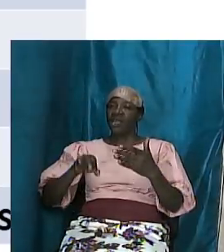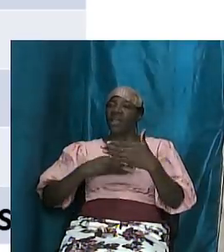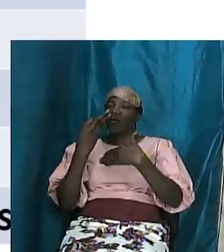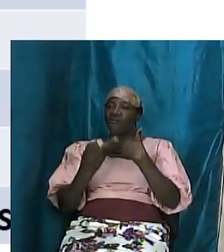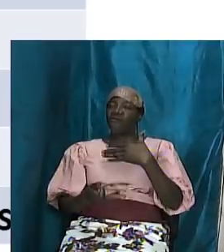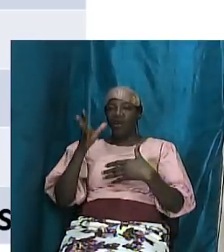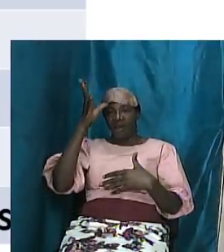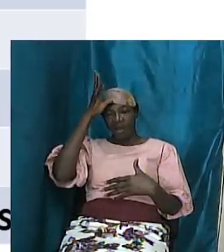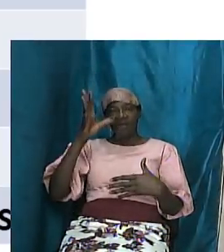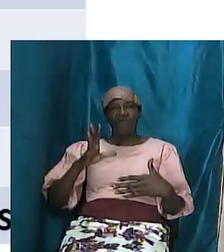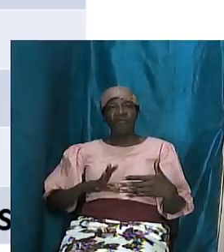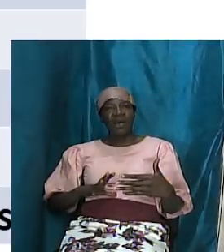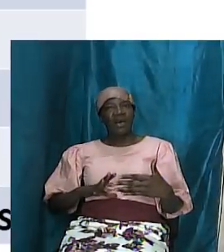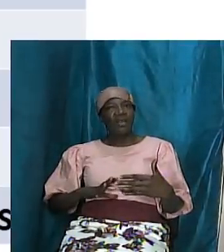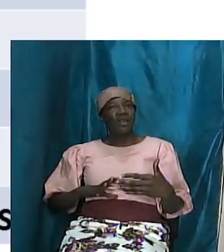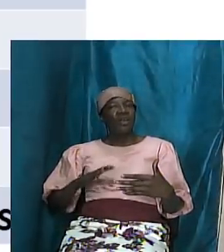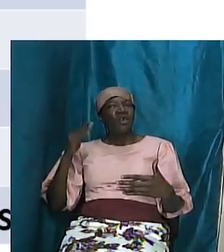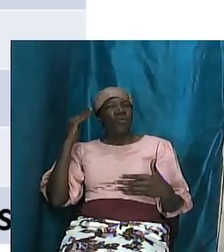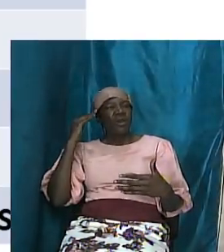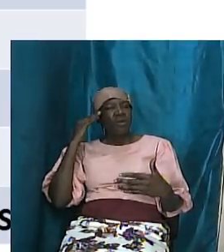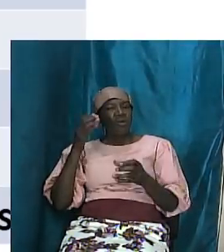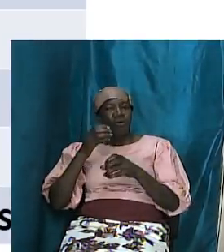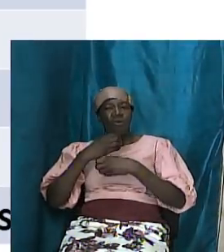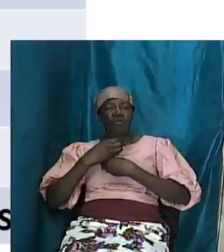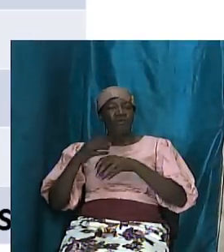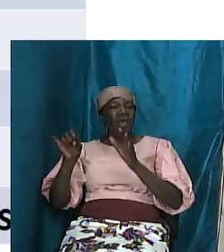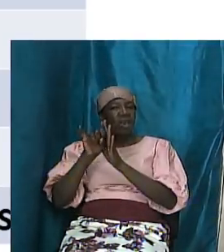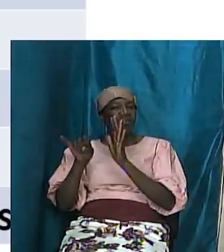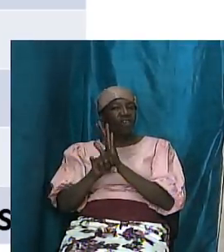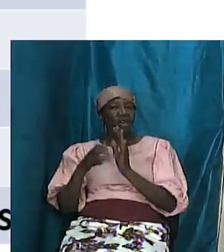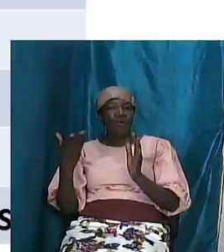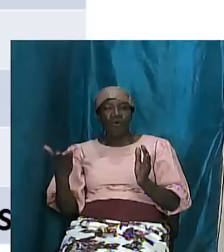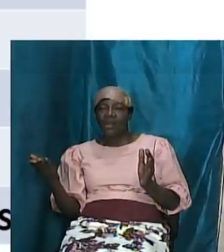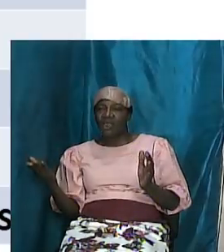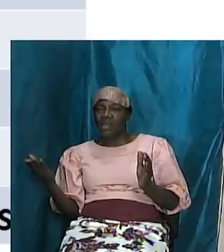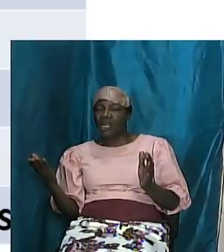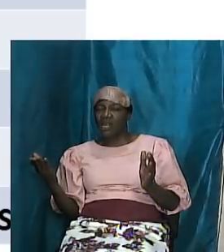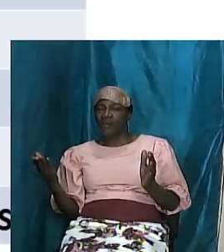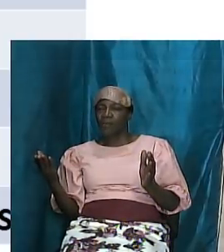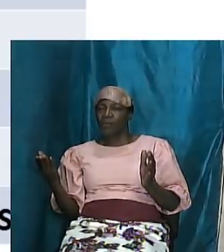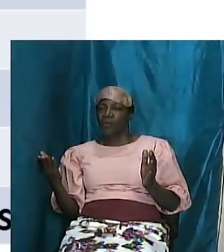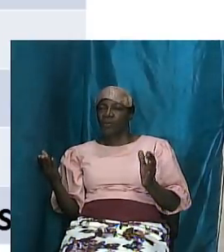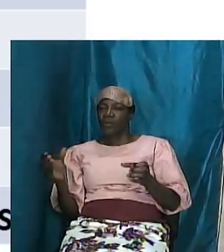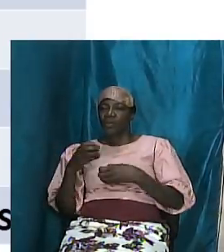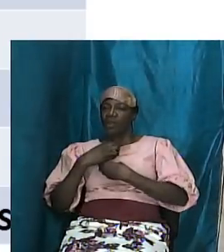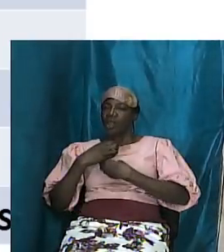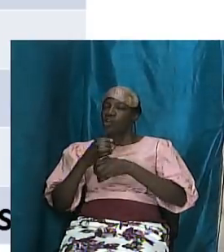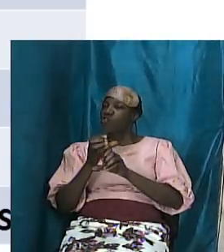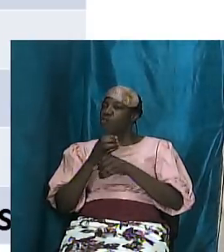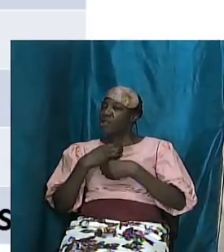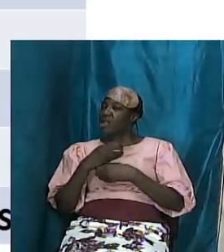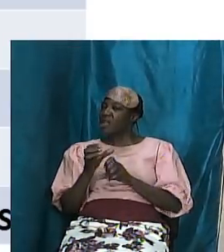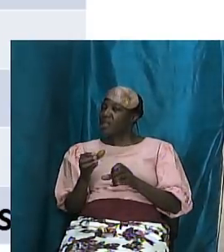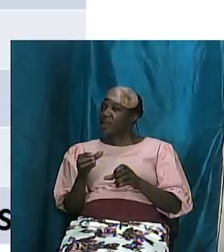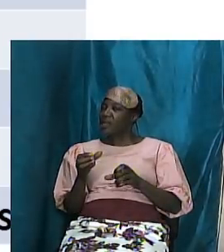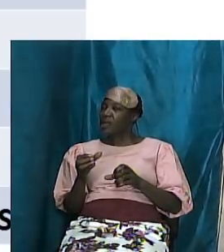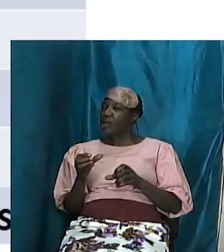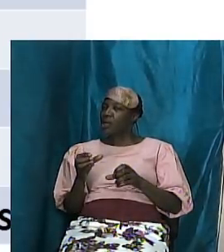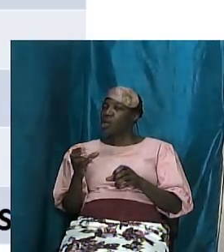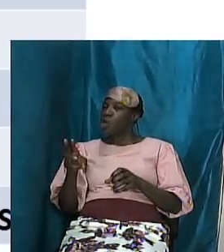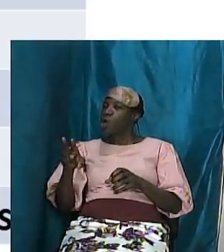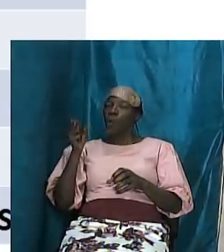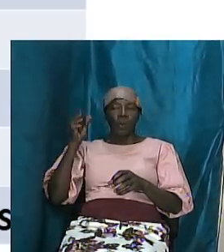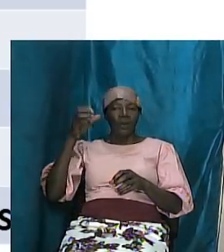of course, we know that in creation, one of the things that was created, one of the created beings, one of the things created was